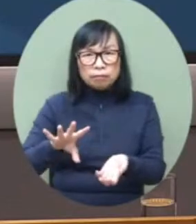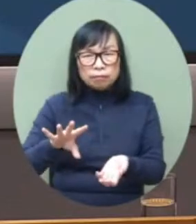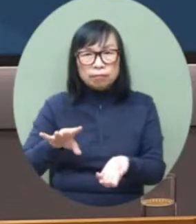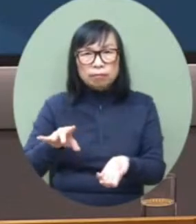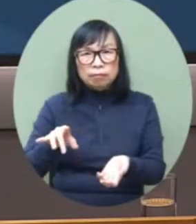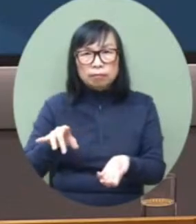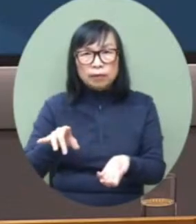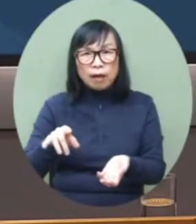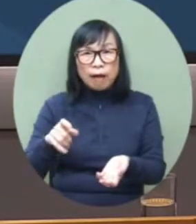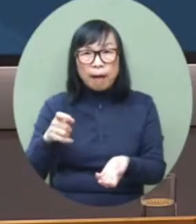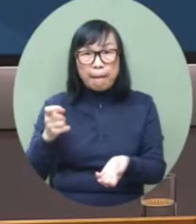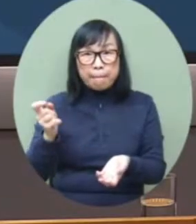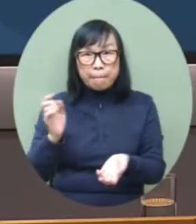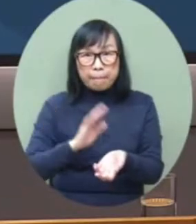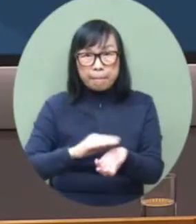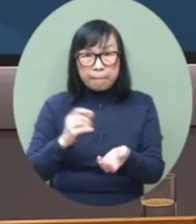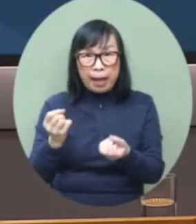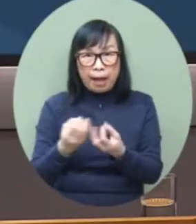Omicron.